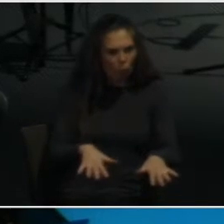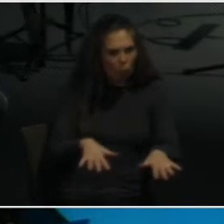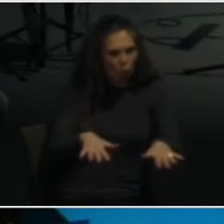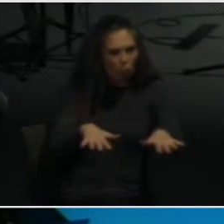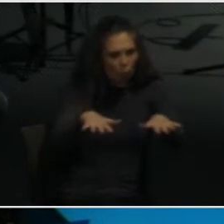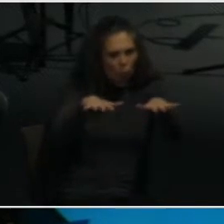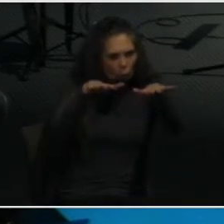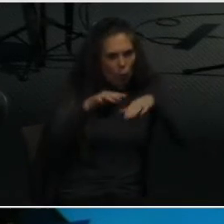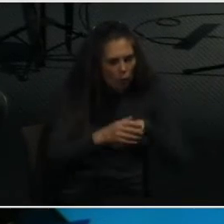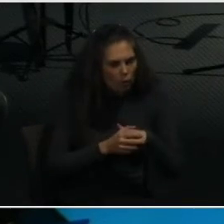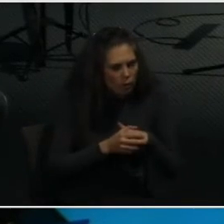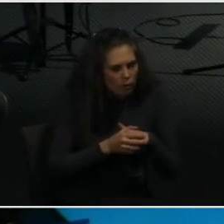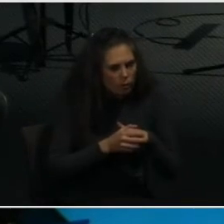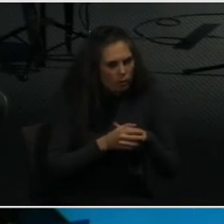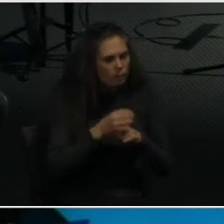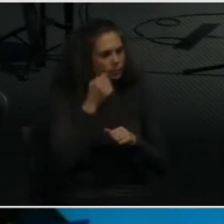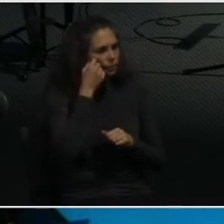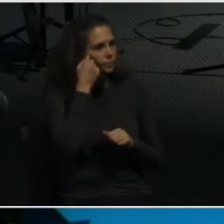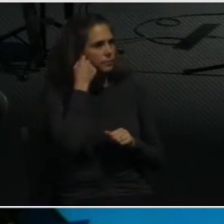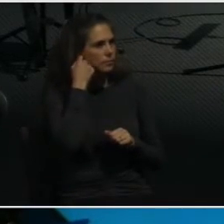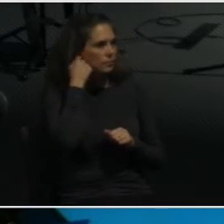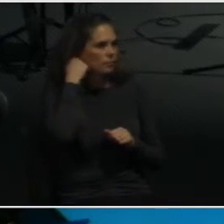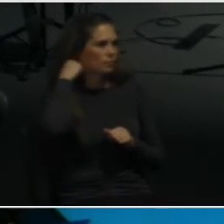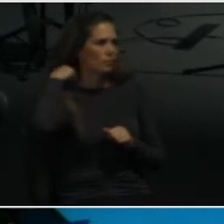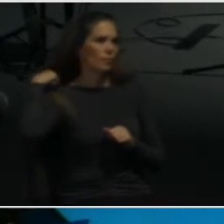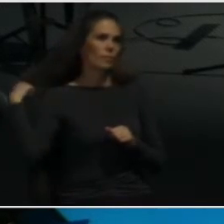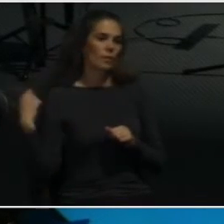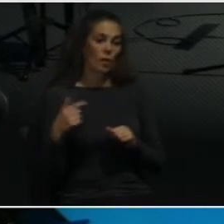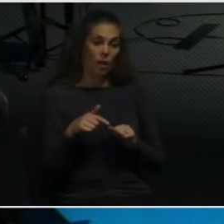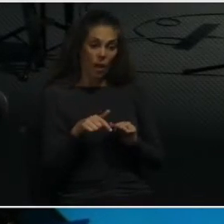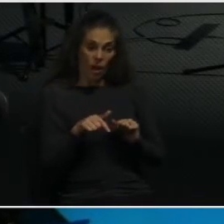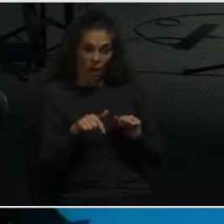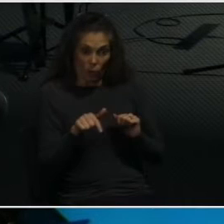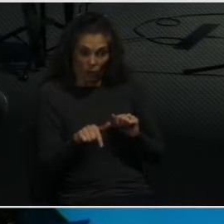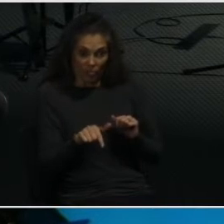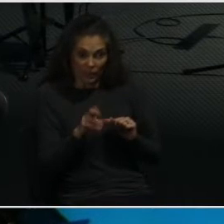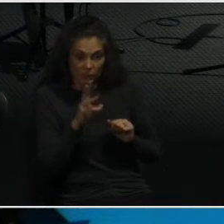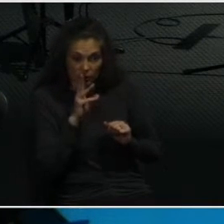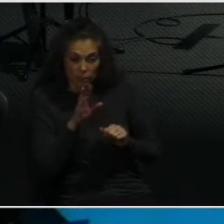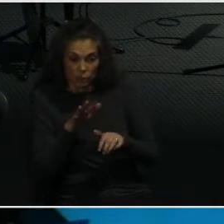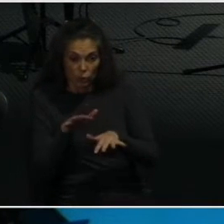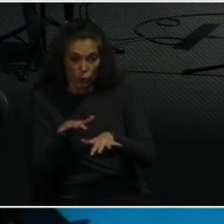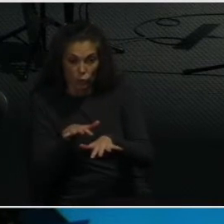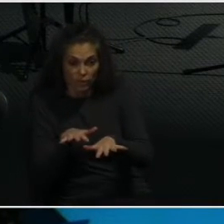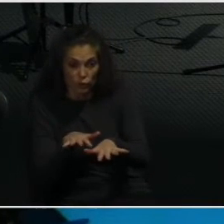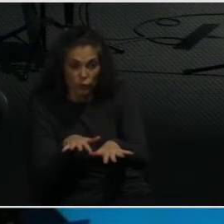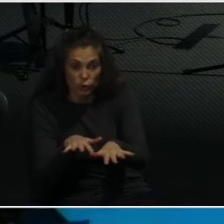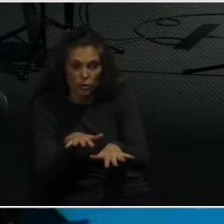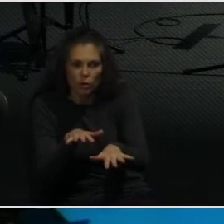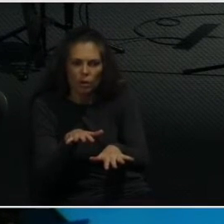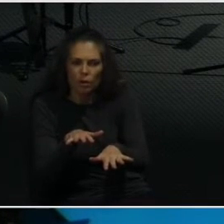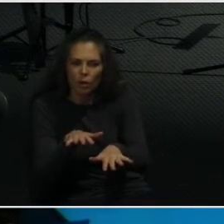And commentators have noticed that this river recalls the rivers in the Garden of Eden.